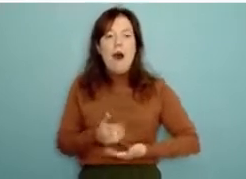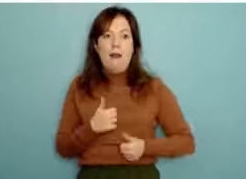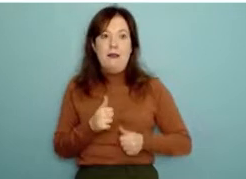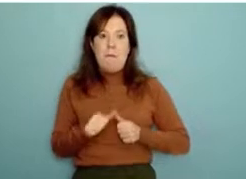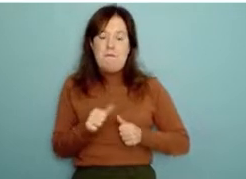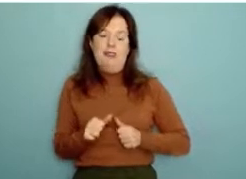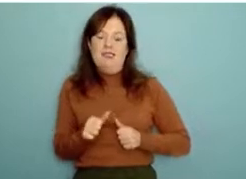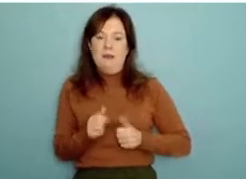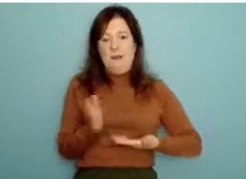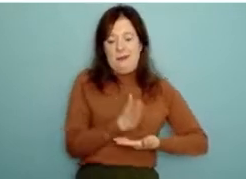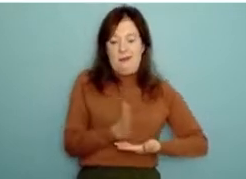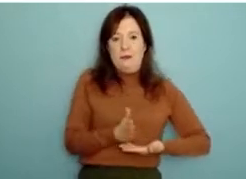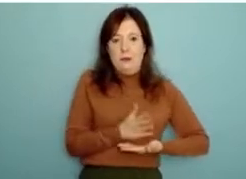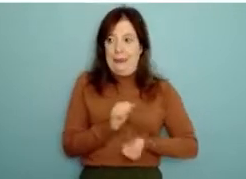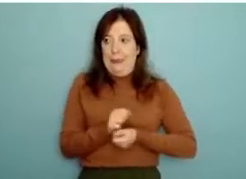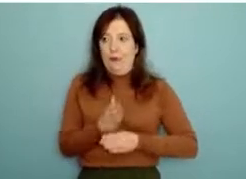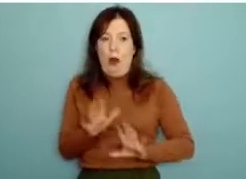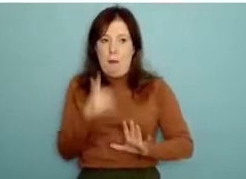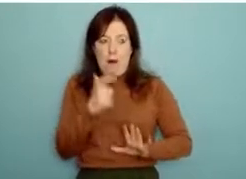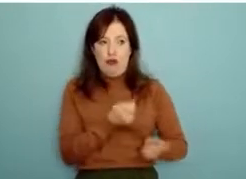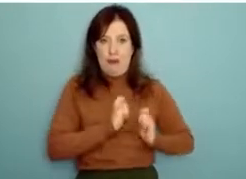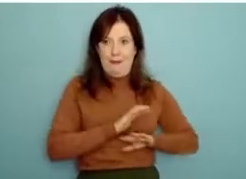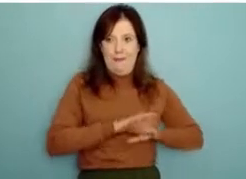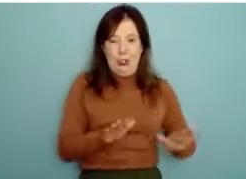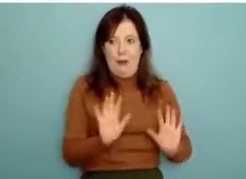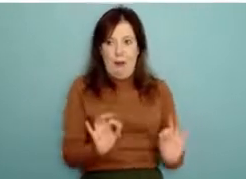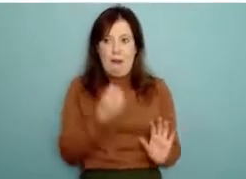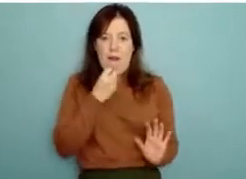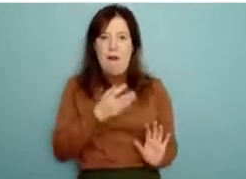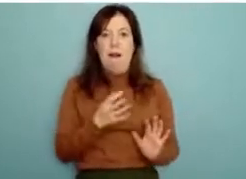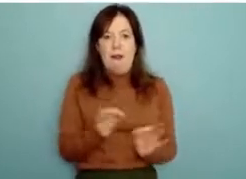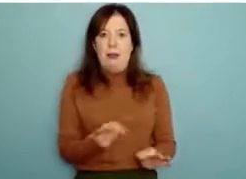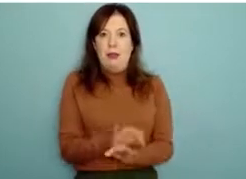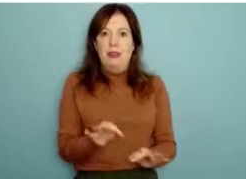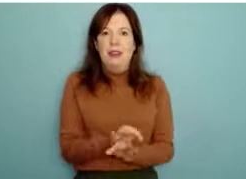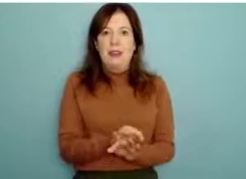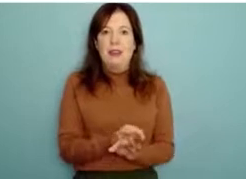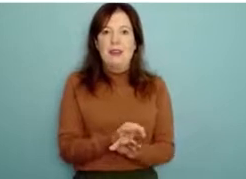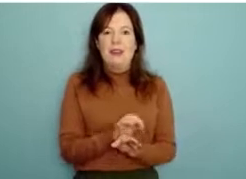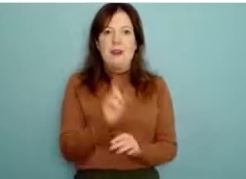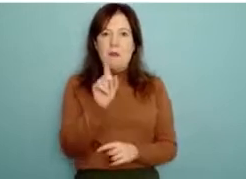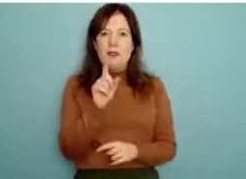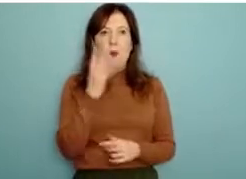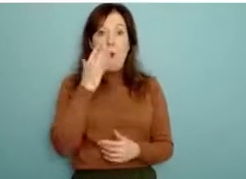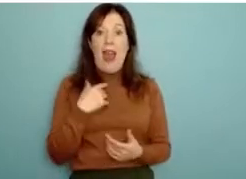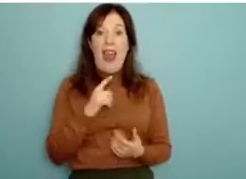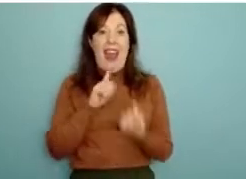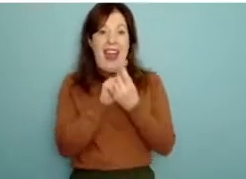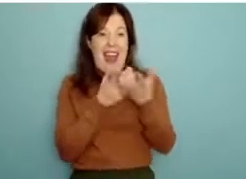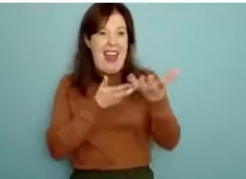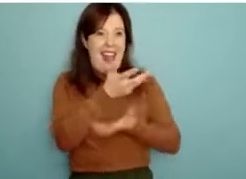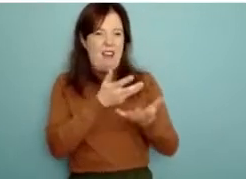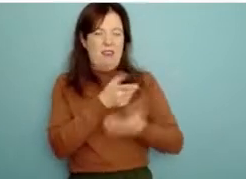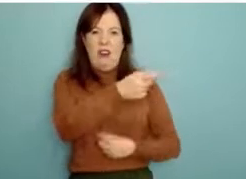really. True answers during therapy then didn't add up to the scores. And luckily, sometimes